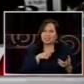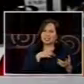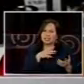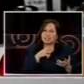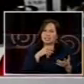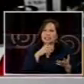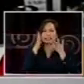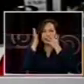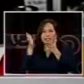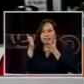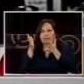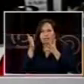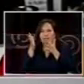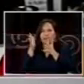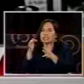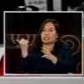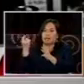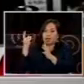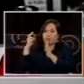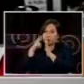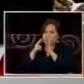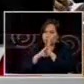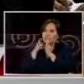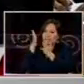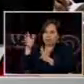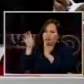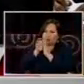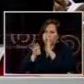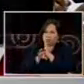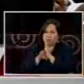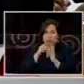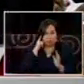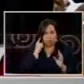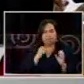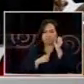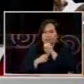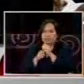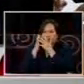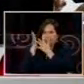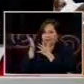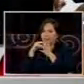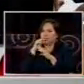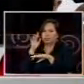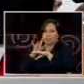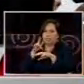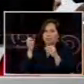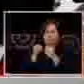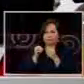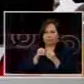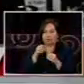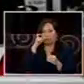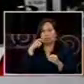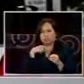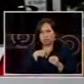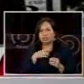ultimate rule, which is the Constitution. Do you agree? Opo. Okay. Dito po sa parting ito, ibig ko